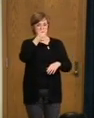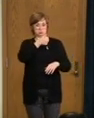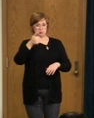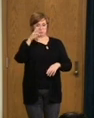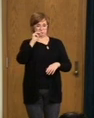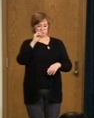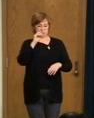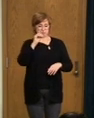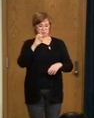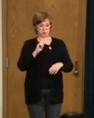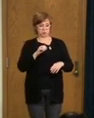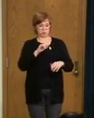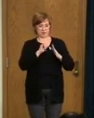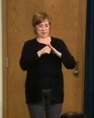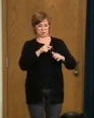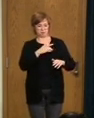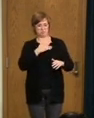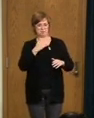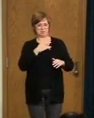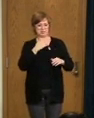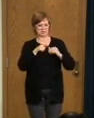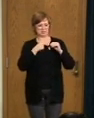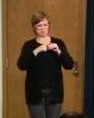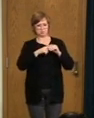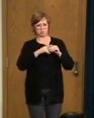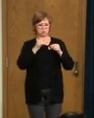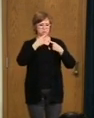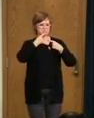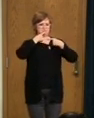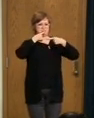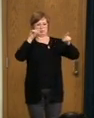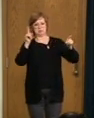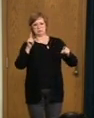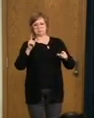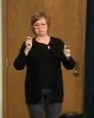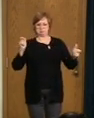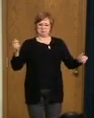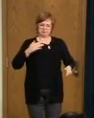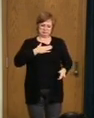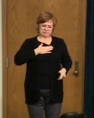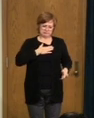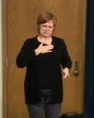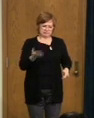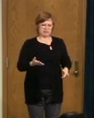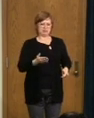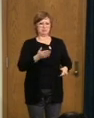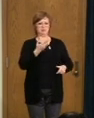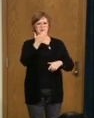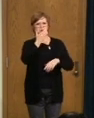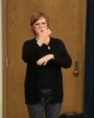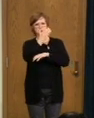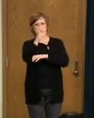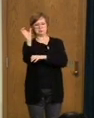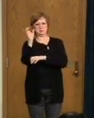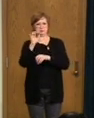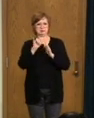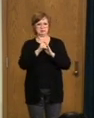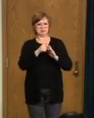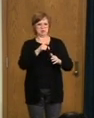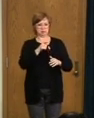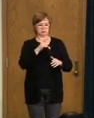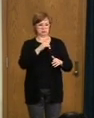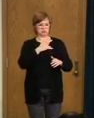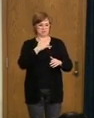be calling on Saskatchewan people to make this tremendous sacrifice over the holidays. Well, this is a